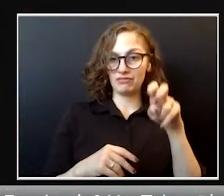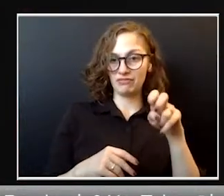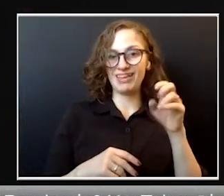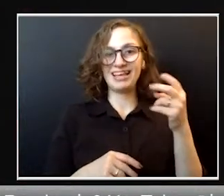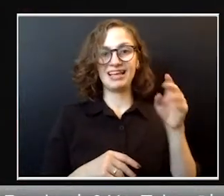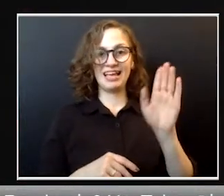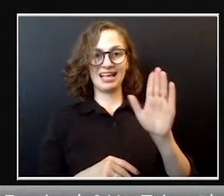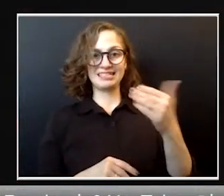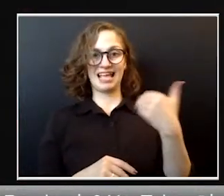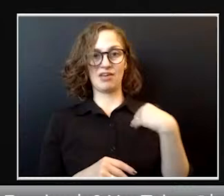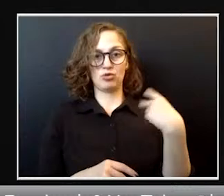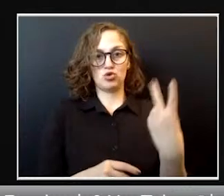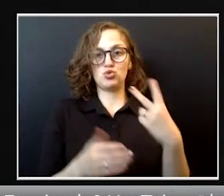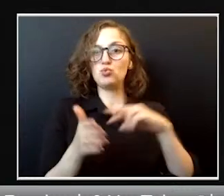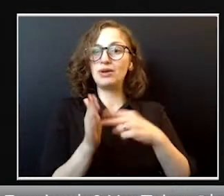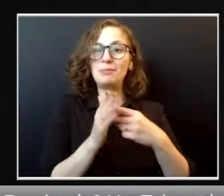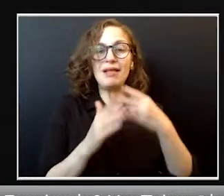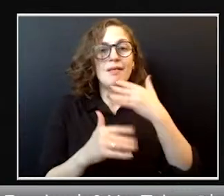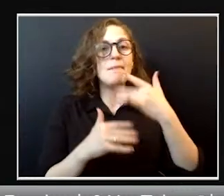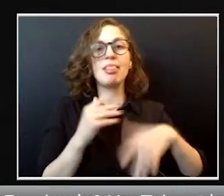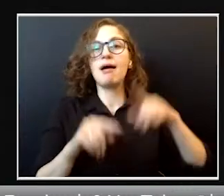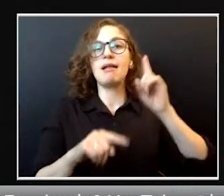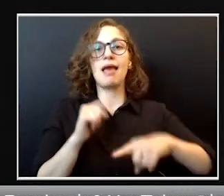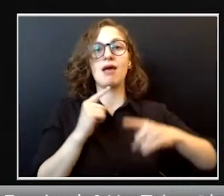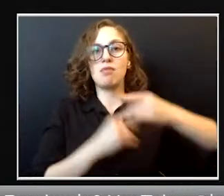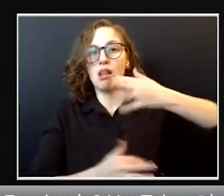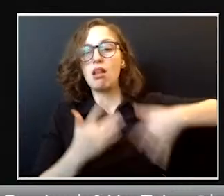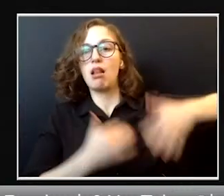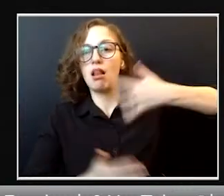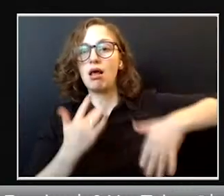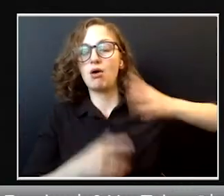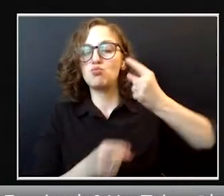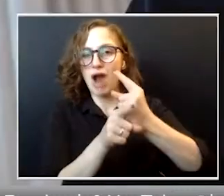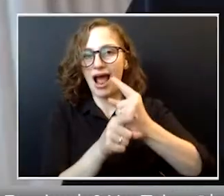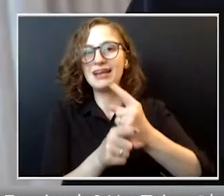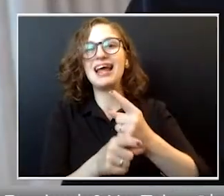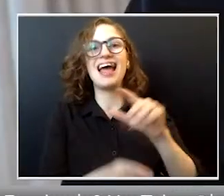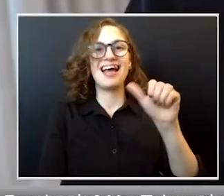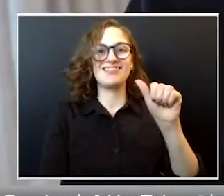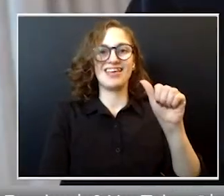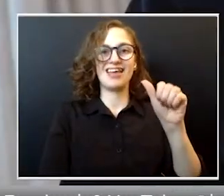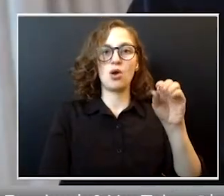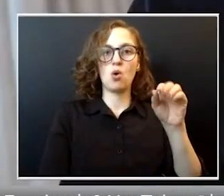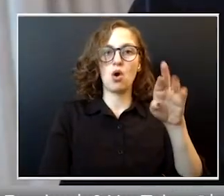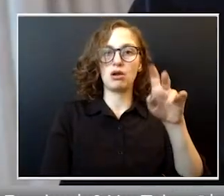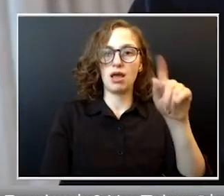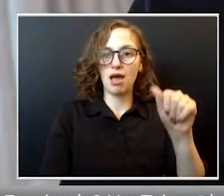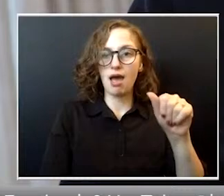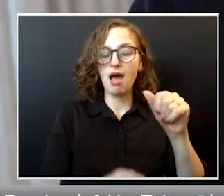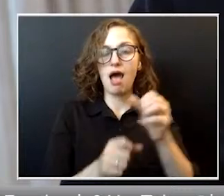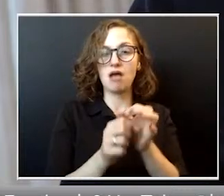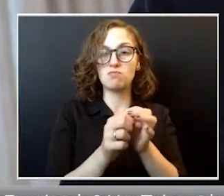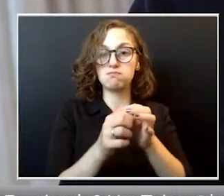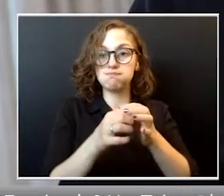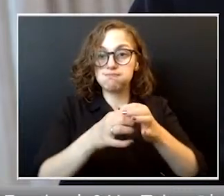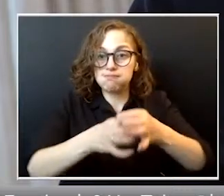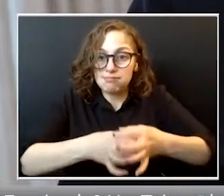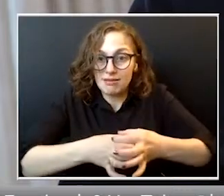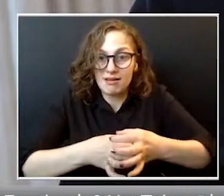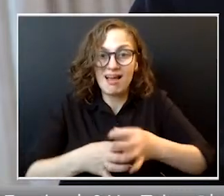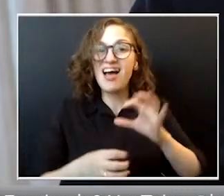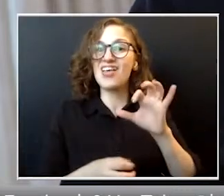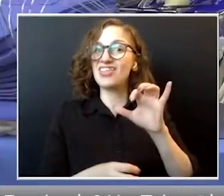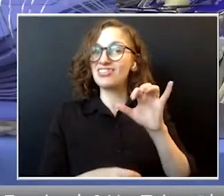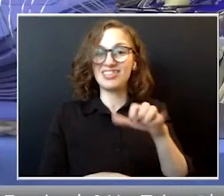of the heart, has gotten bigger, and it's not good when it stretches. For an aorta, that can be a catastrophic problem if you have an aortic dissection or your